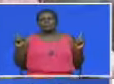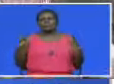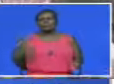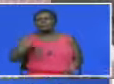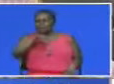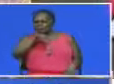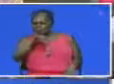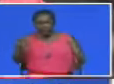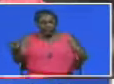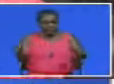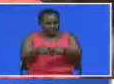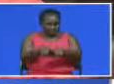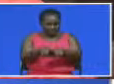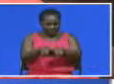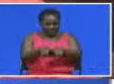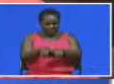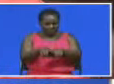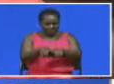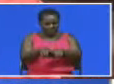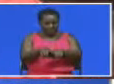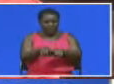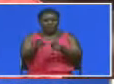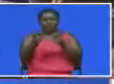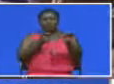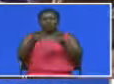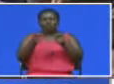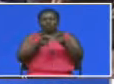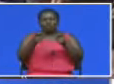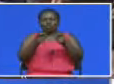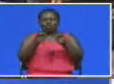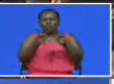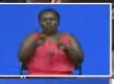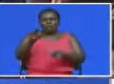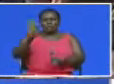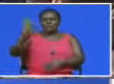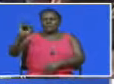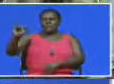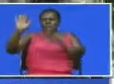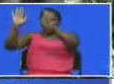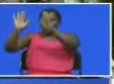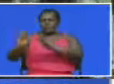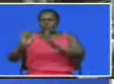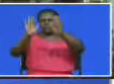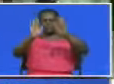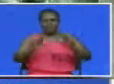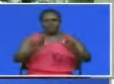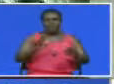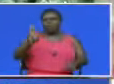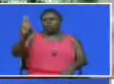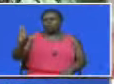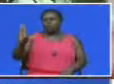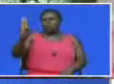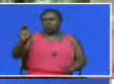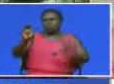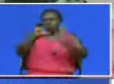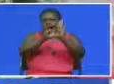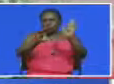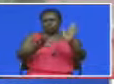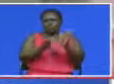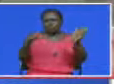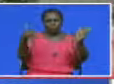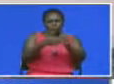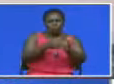Odinga, on the other side, it appears, will take charge of the main pro-BBI campaigns, as Kenyatta, constitutionally barred from